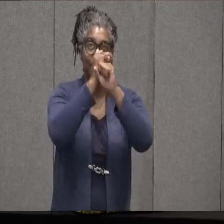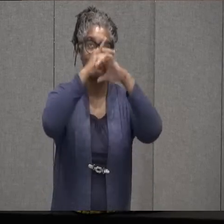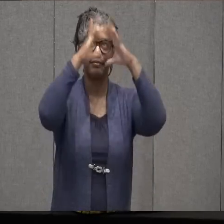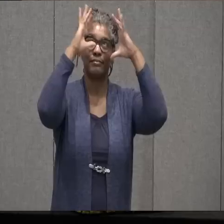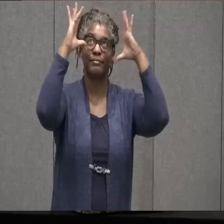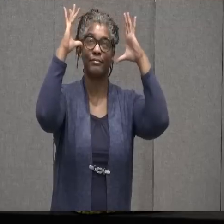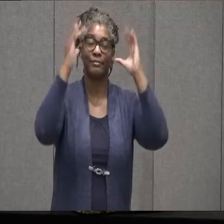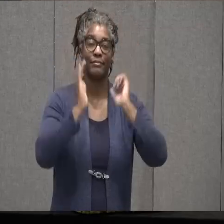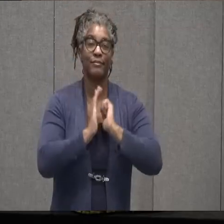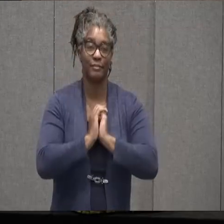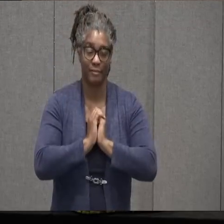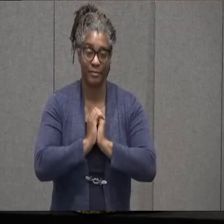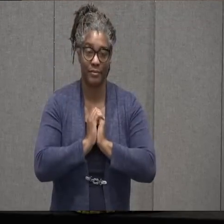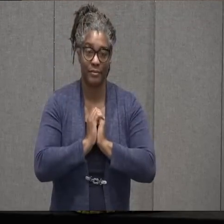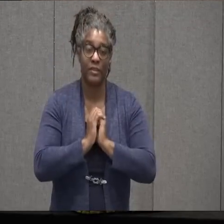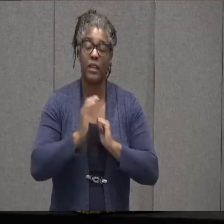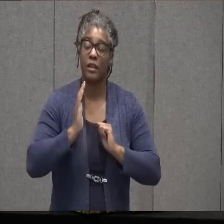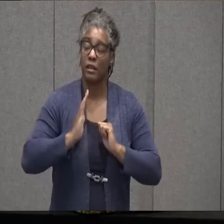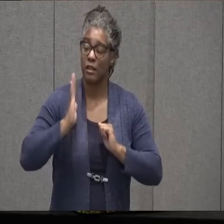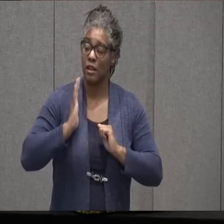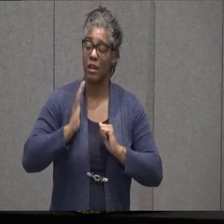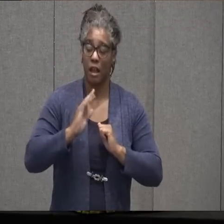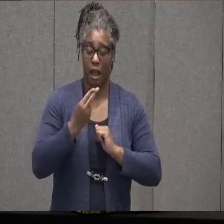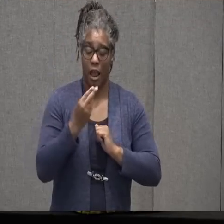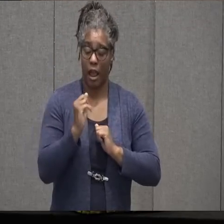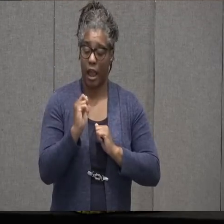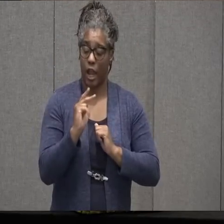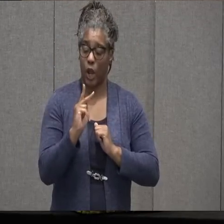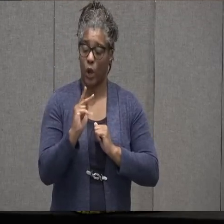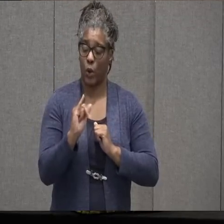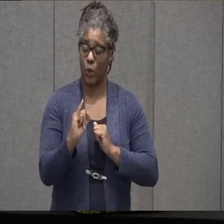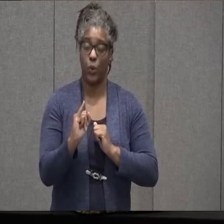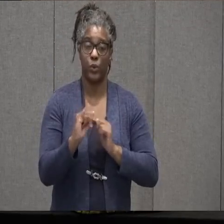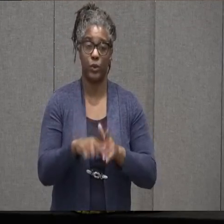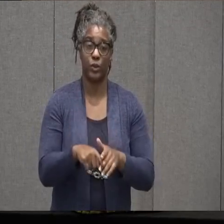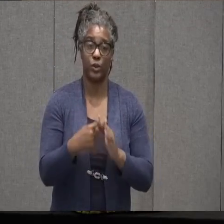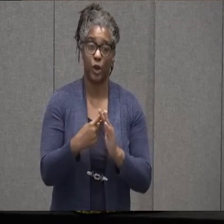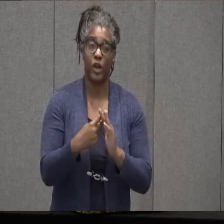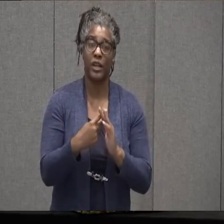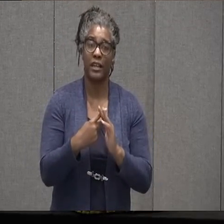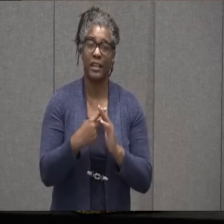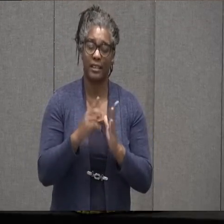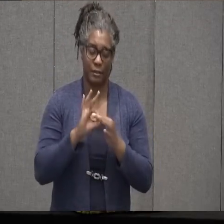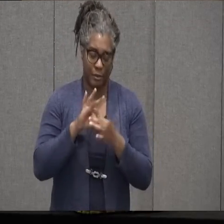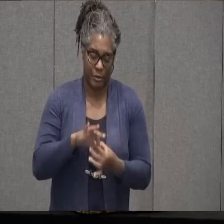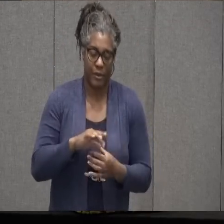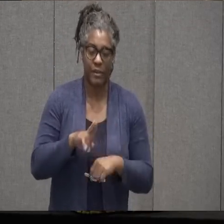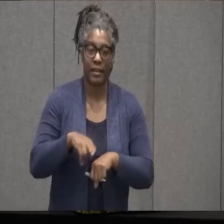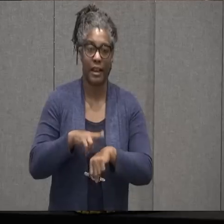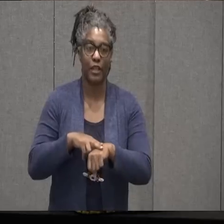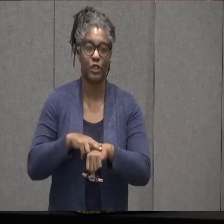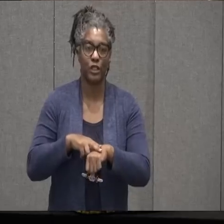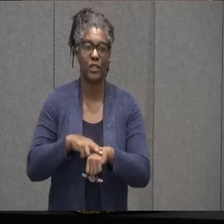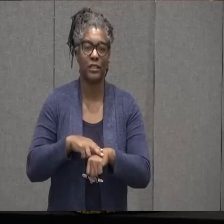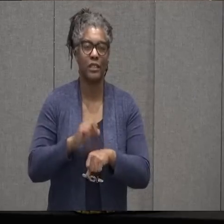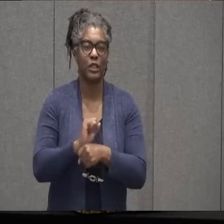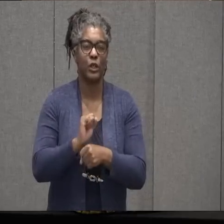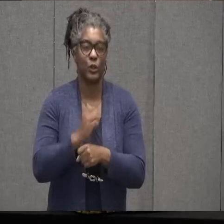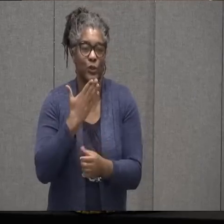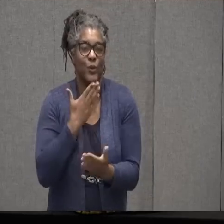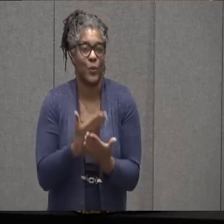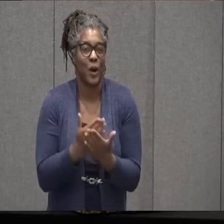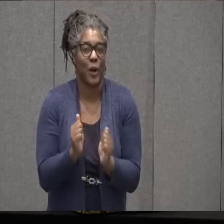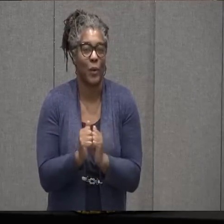were often about nature or things that were naturally occurring. And that works really well with our unit from last